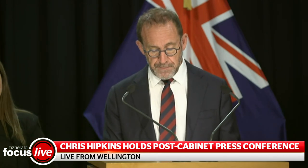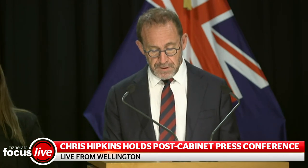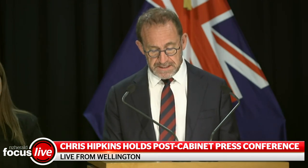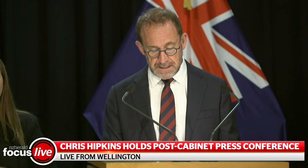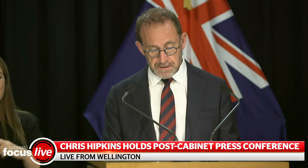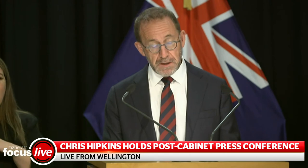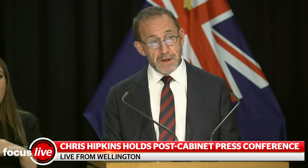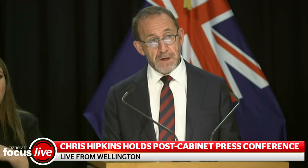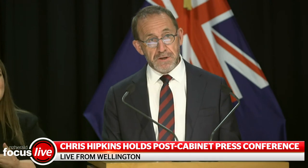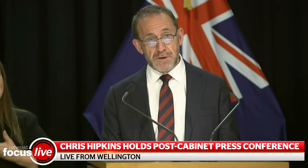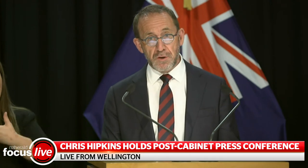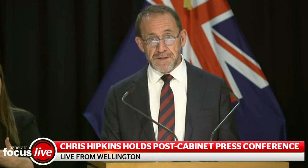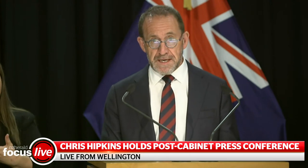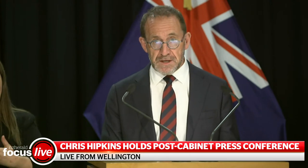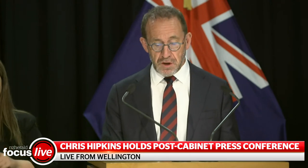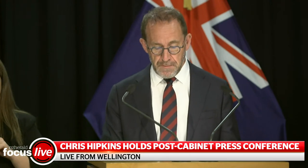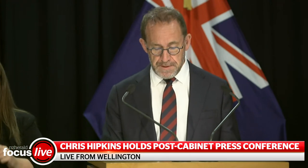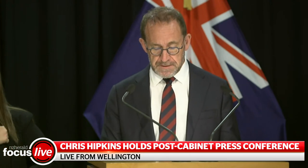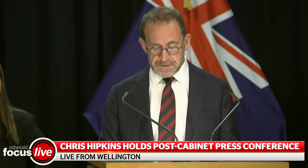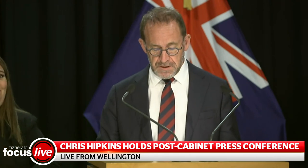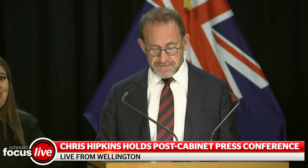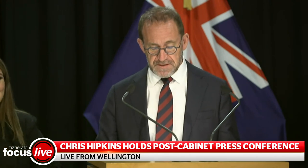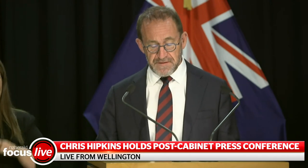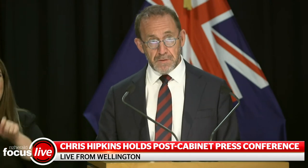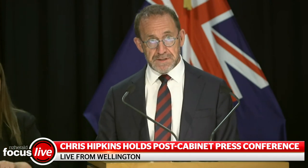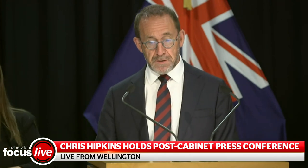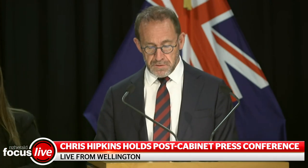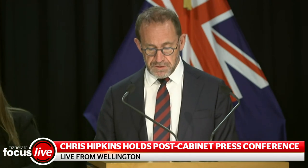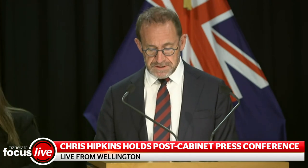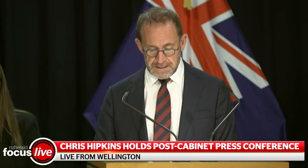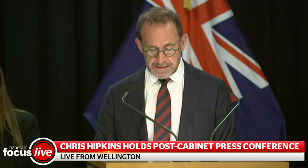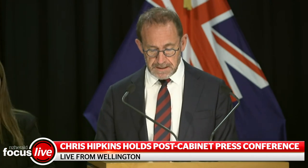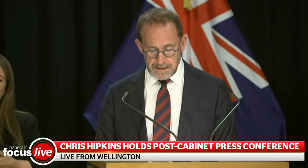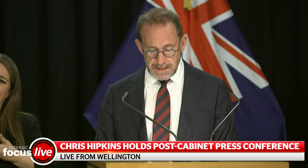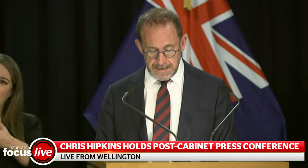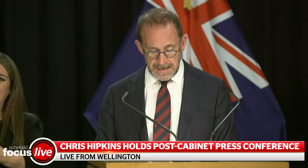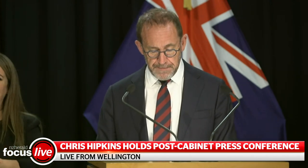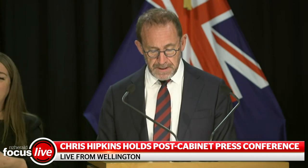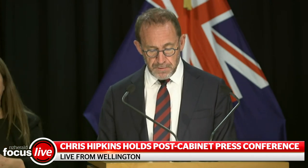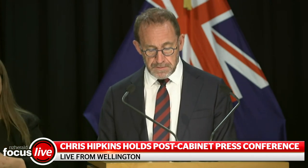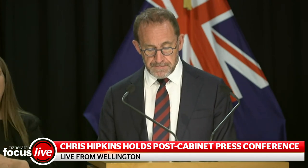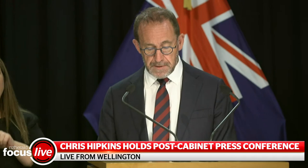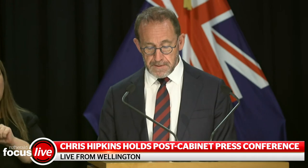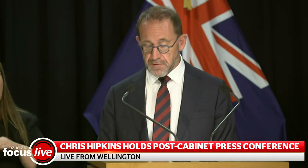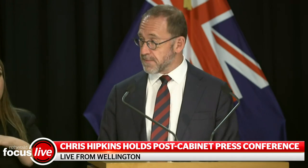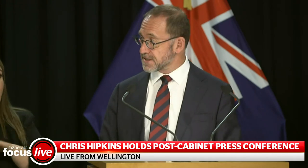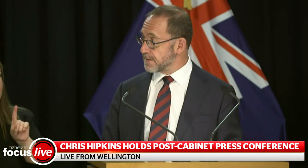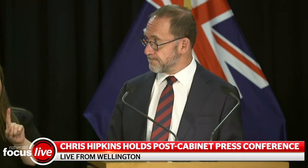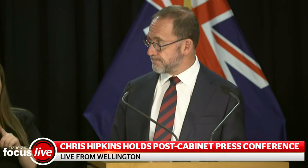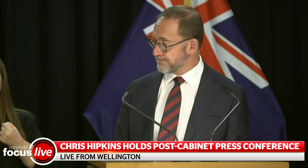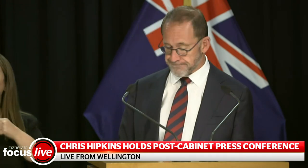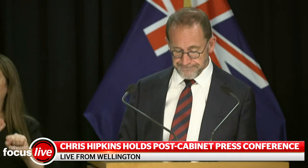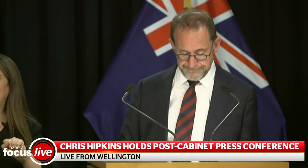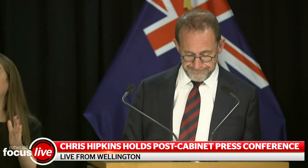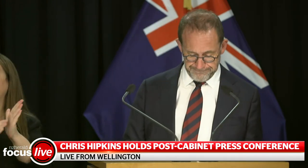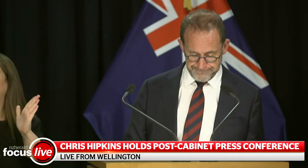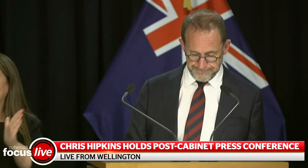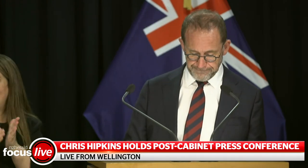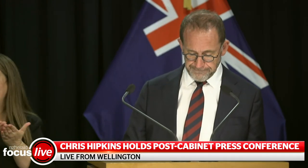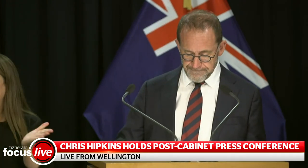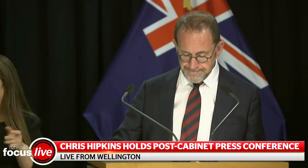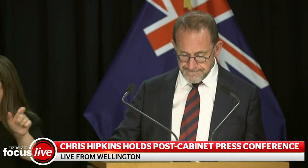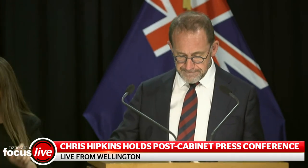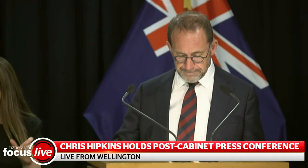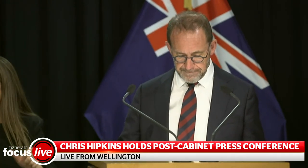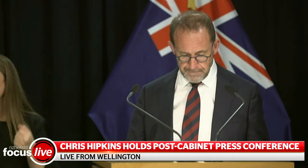NZDF personnel to do their job in the service of Aotearoa New Zealand and our people. Prime Minister. Thank you.